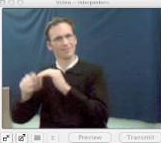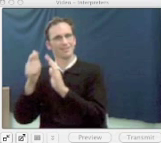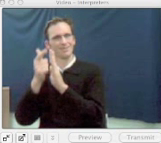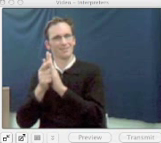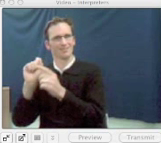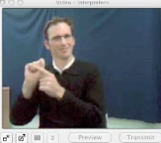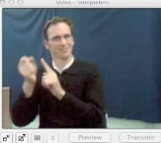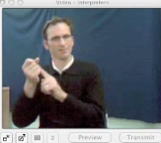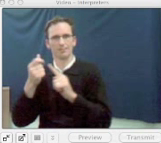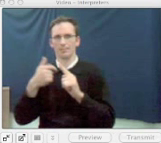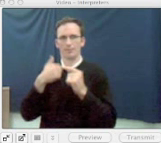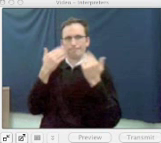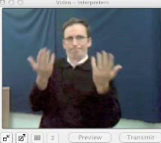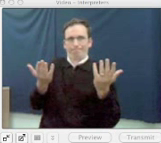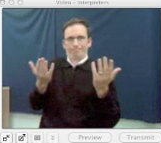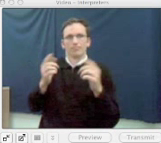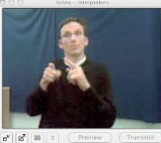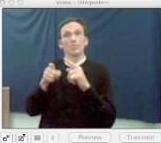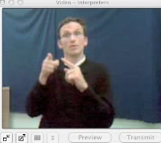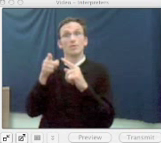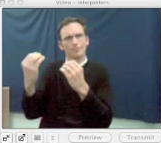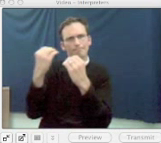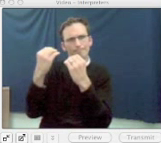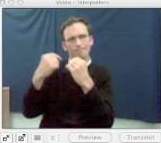teaches me about the EIPI